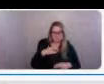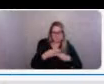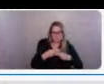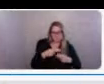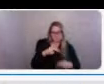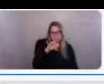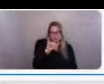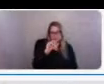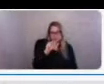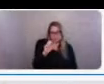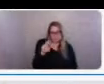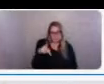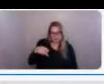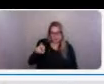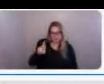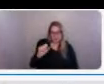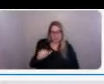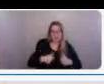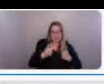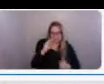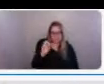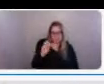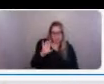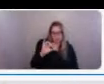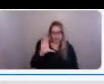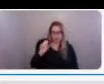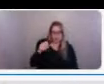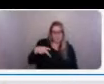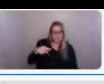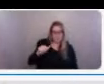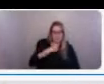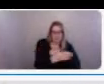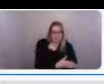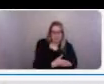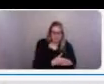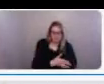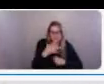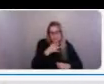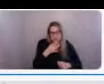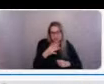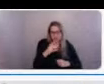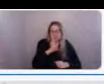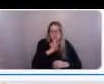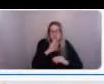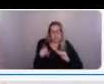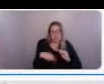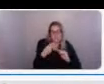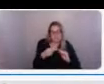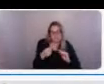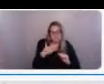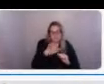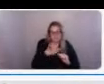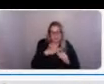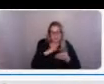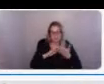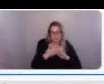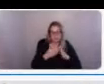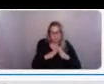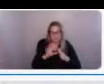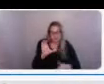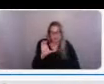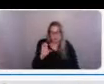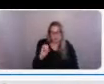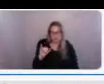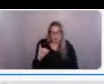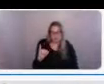is lynn pearson i do live in maricopa county and i'd just like to talk a little bit about my community of interest i